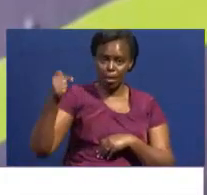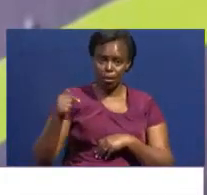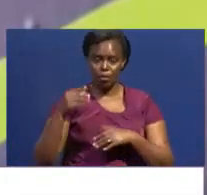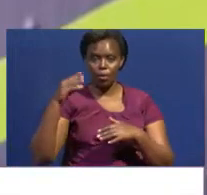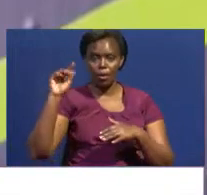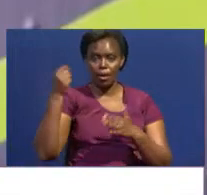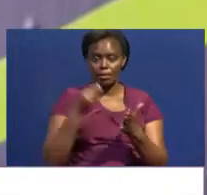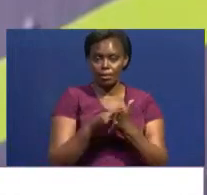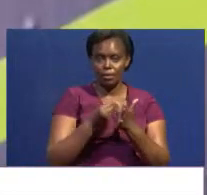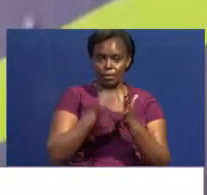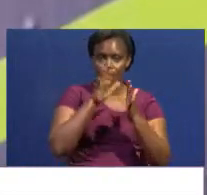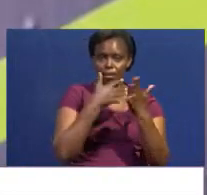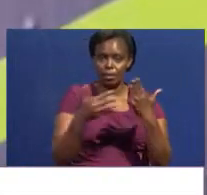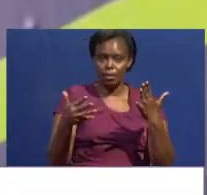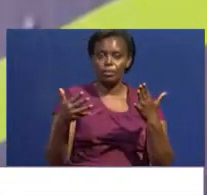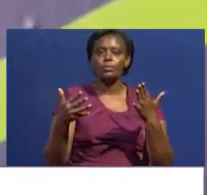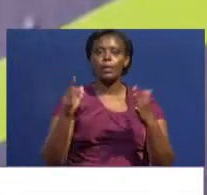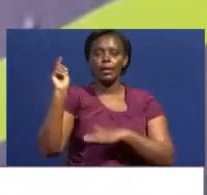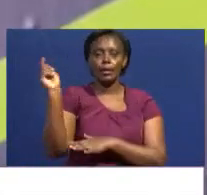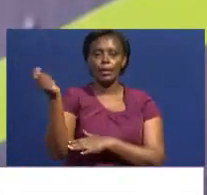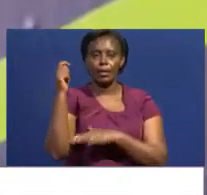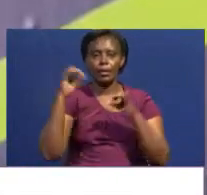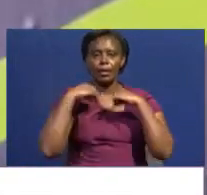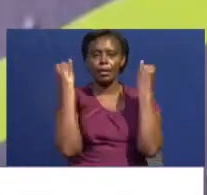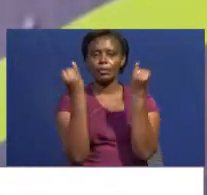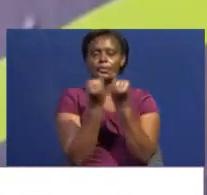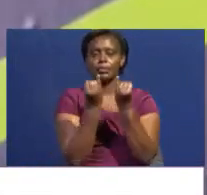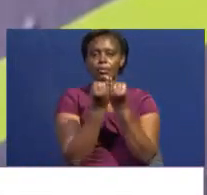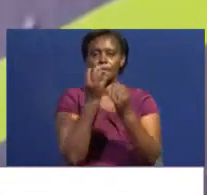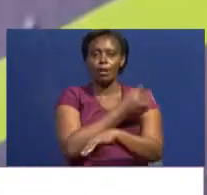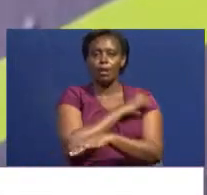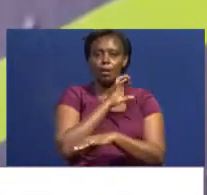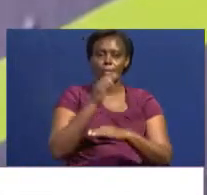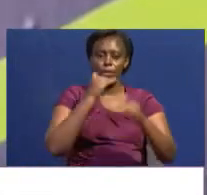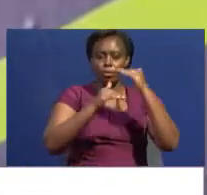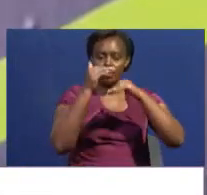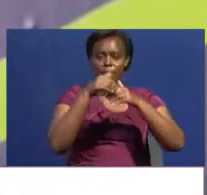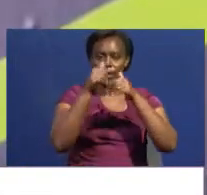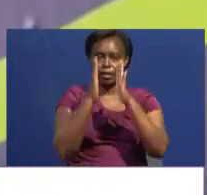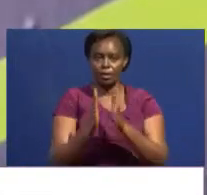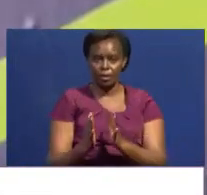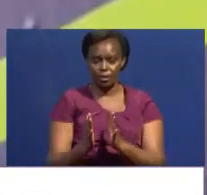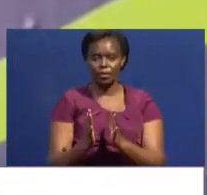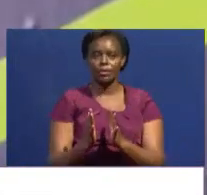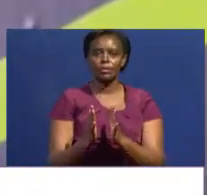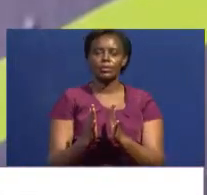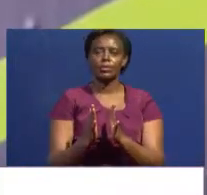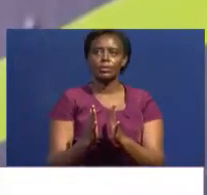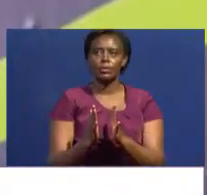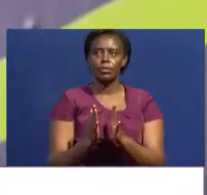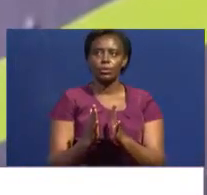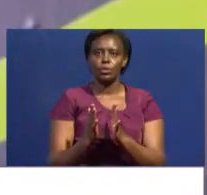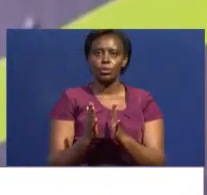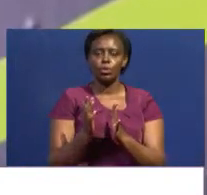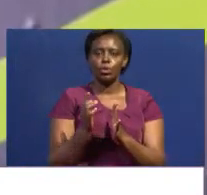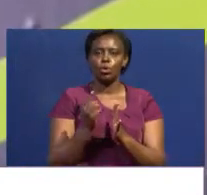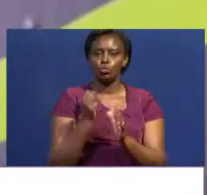Kenya Network of Entrepreneurial Institutions has empowered university leaders to drive entrepreneurial transformation.